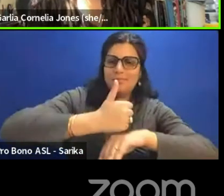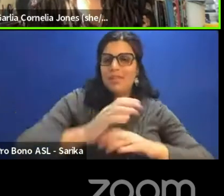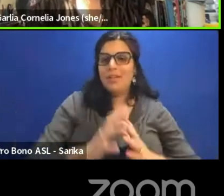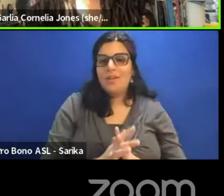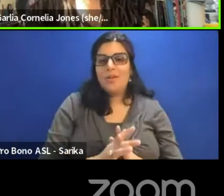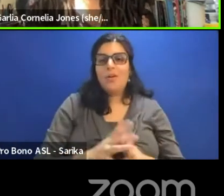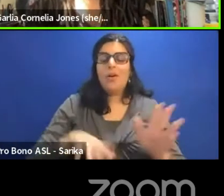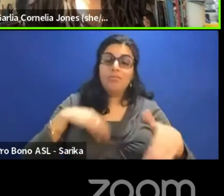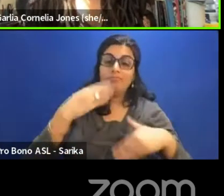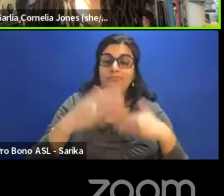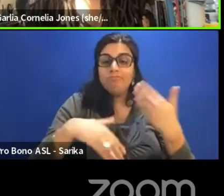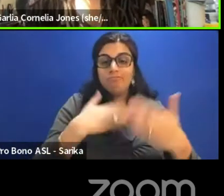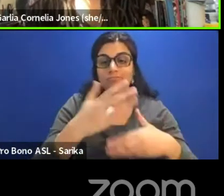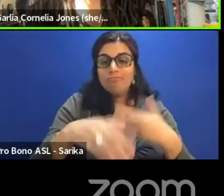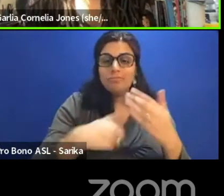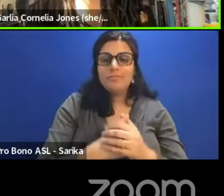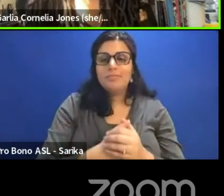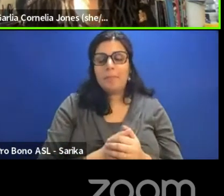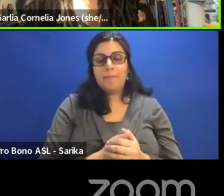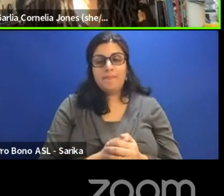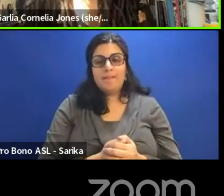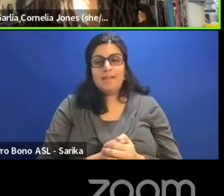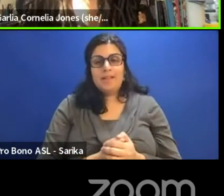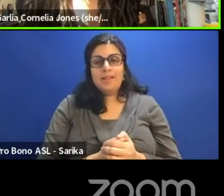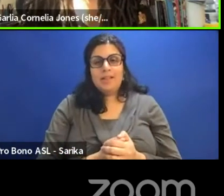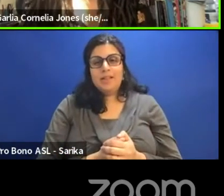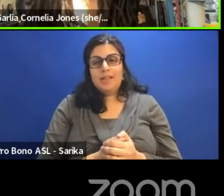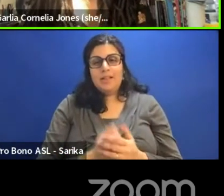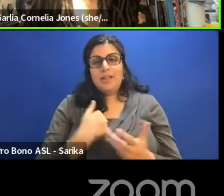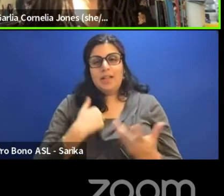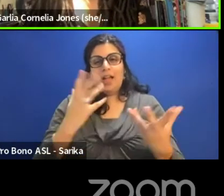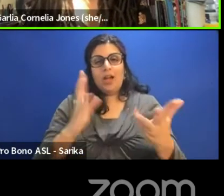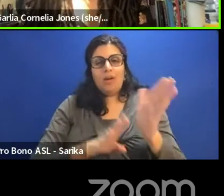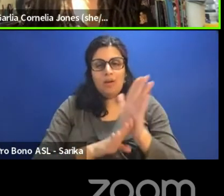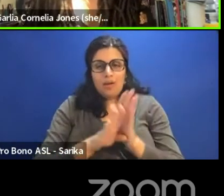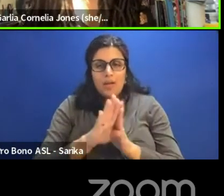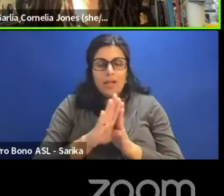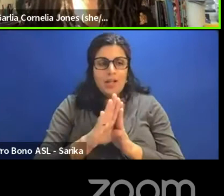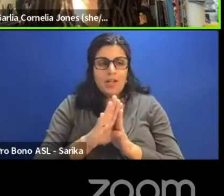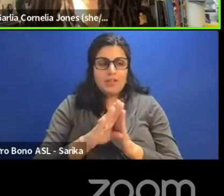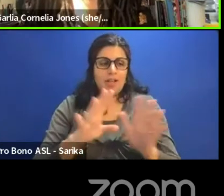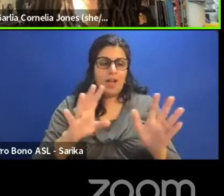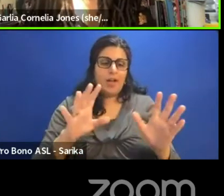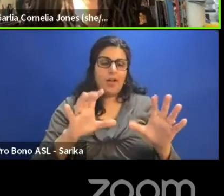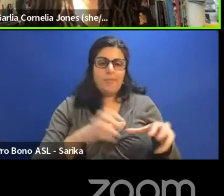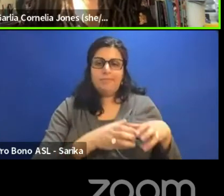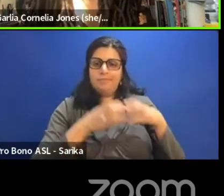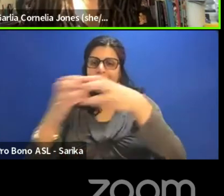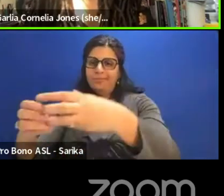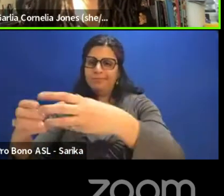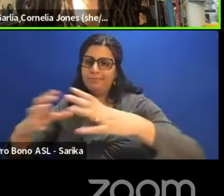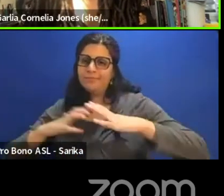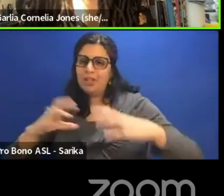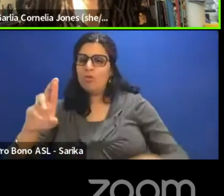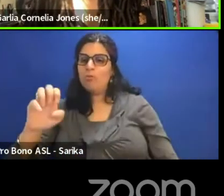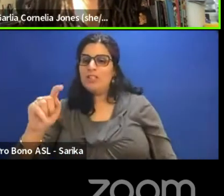as we went on in years, was I wanted to build a retreat for parents.